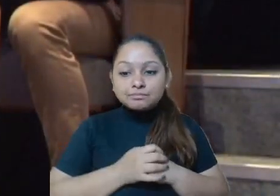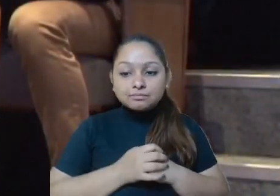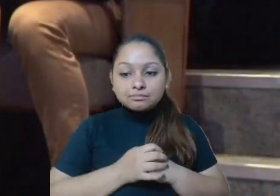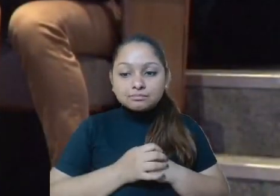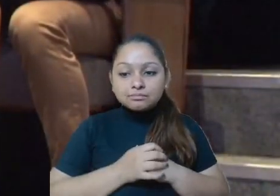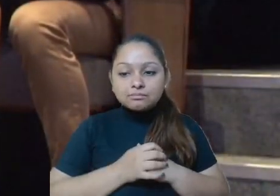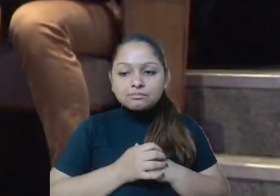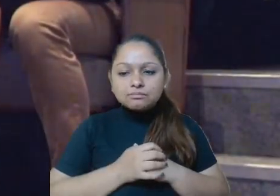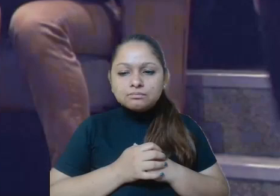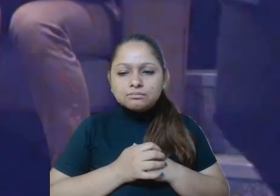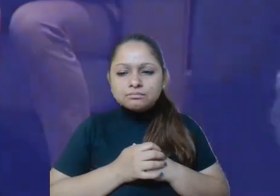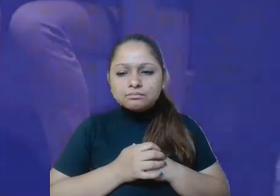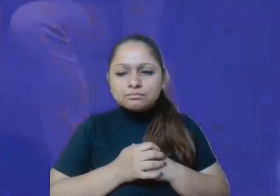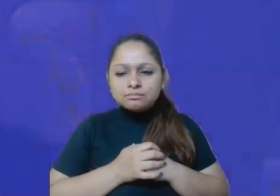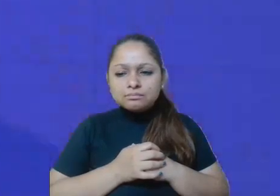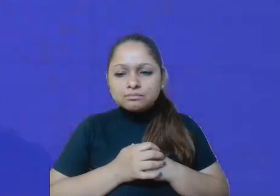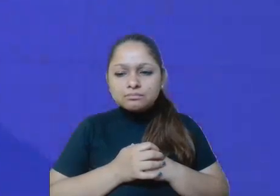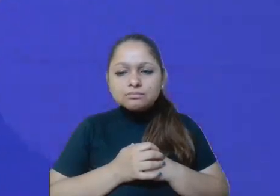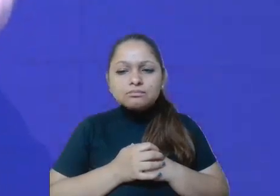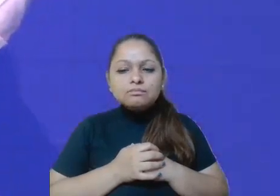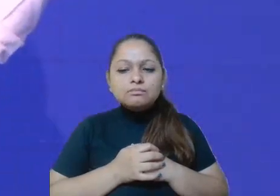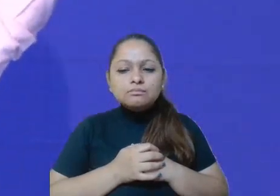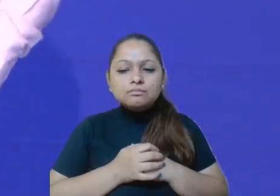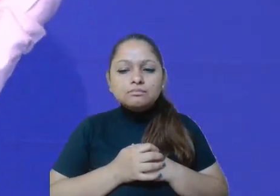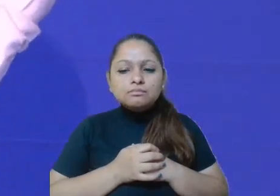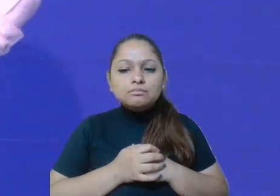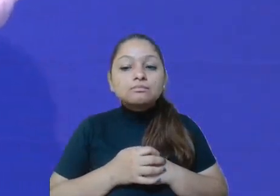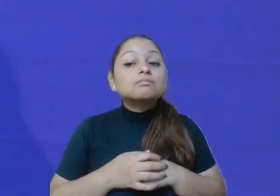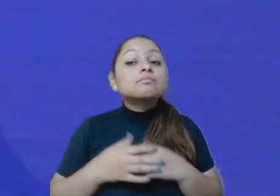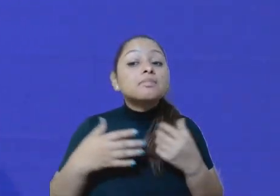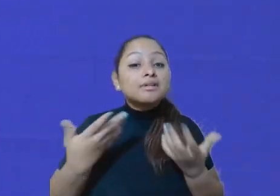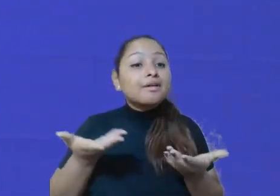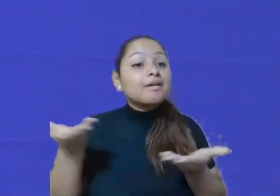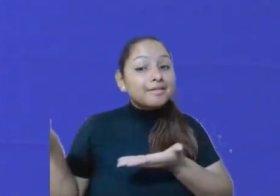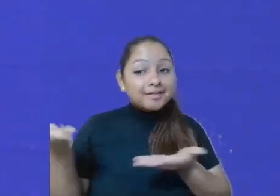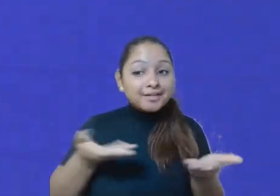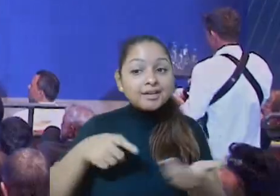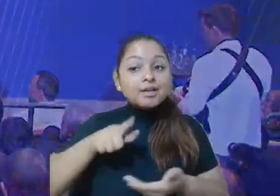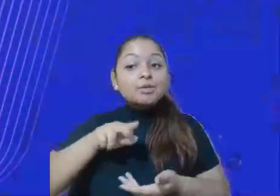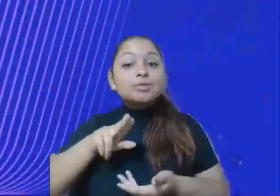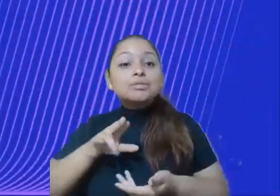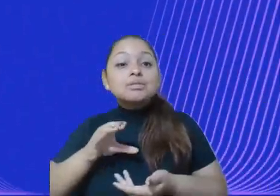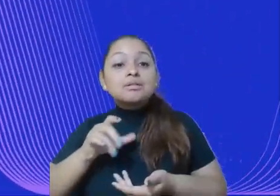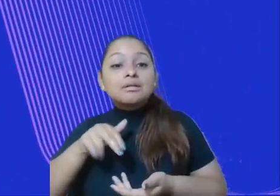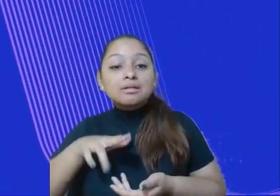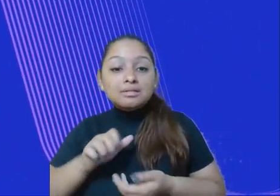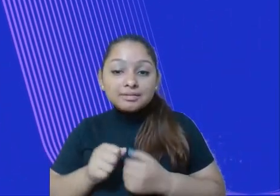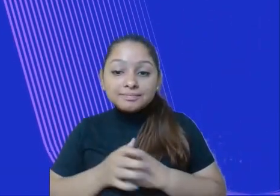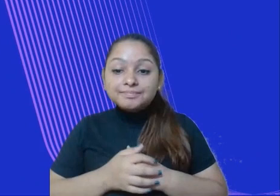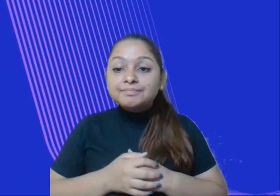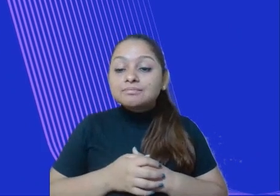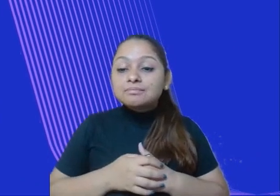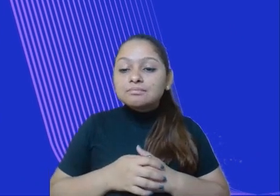about how to do it and why this is important, I would like to call Luciana of White Rabbit.